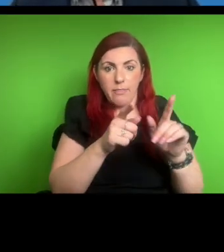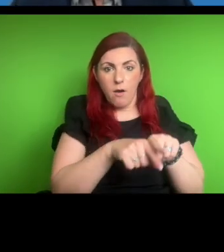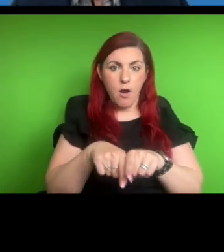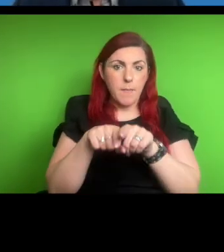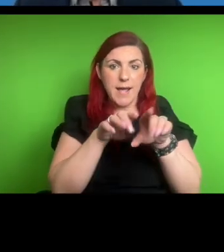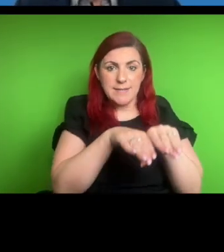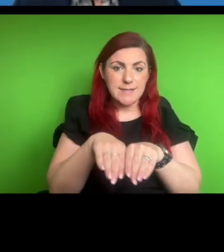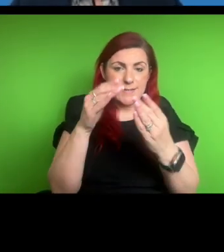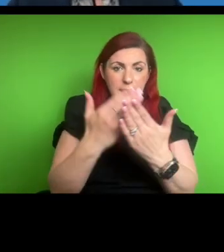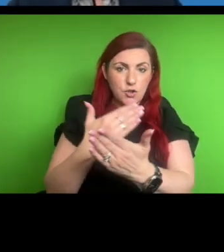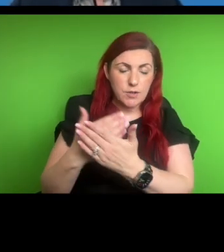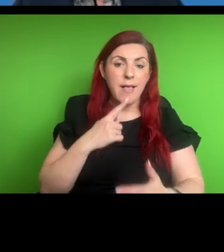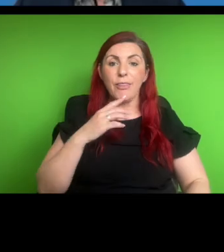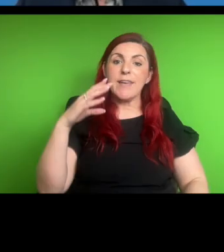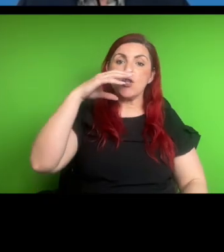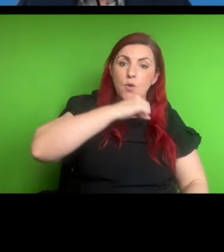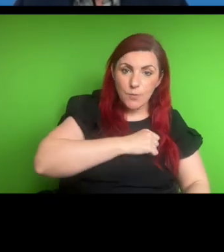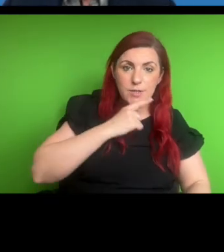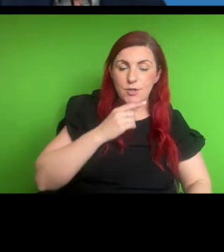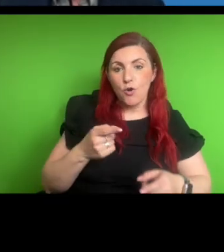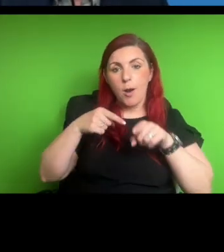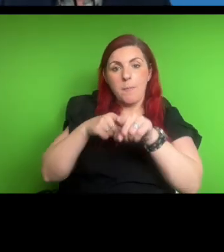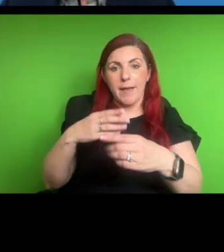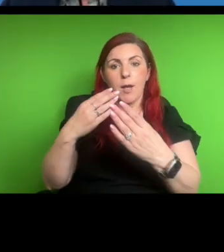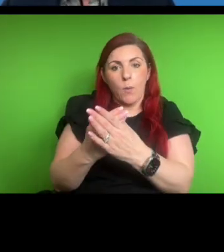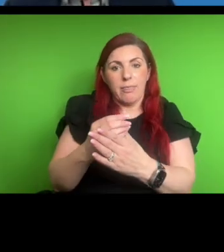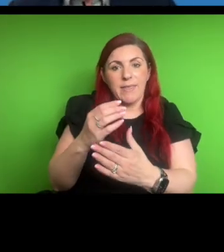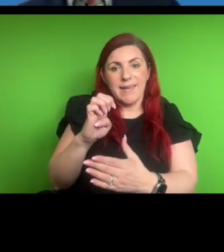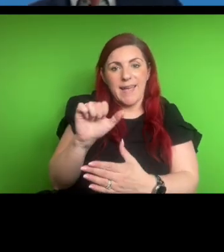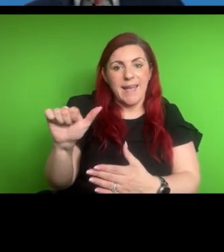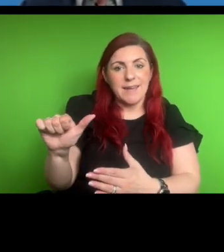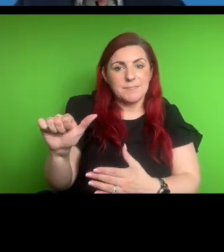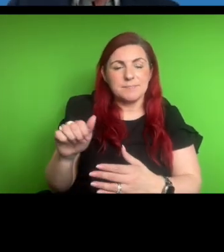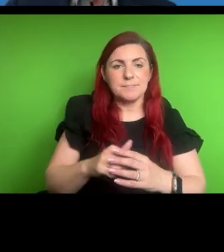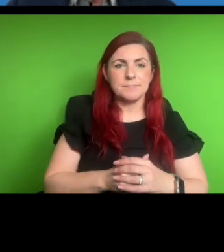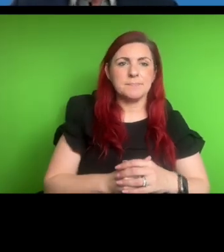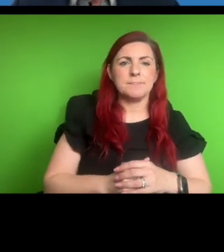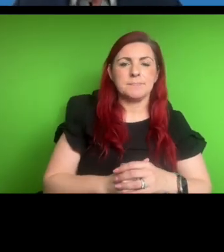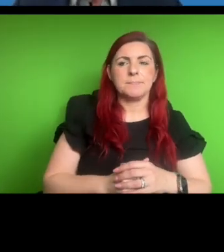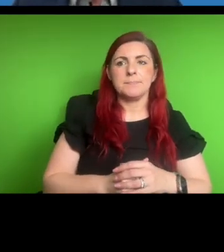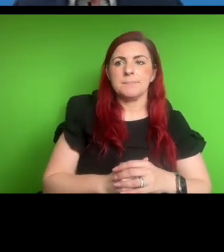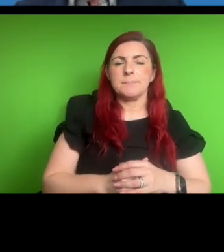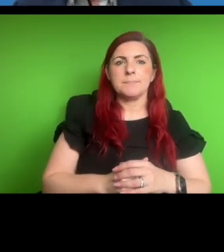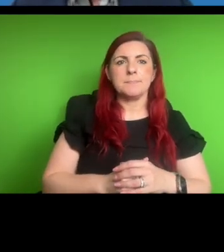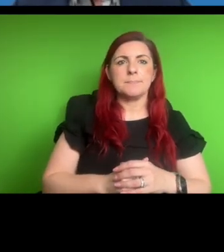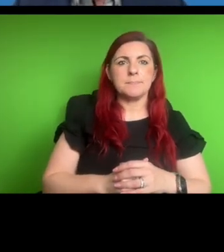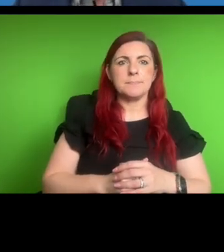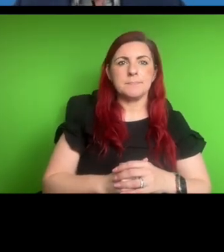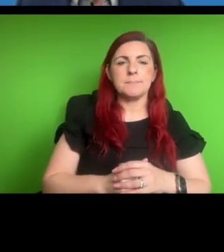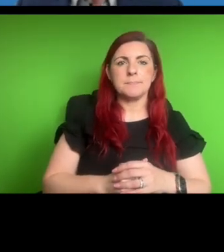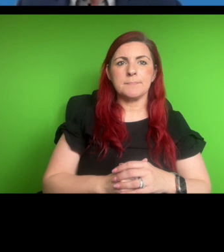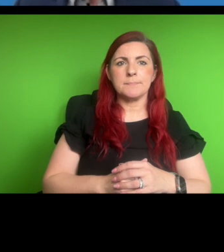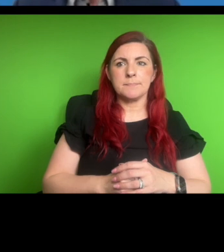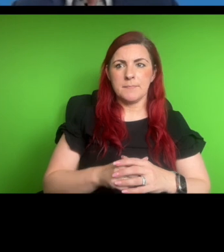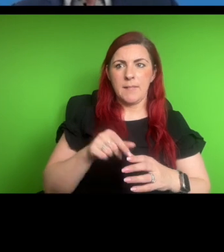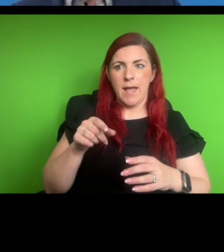you're complying with the accessibility requirements in the Act and the regulations. And that